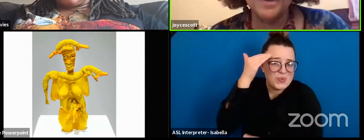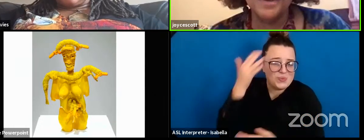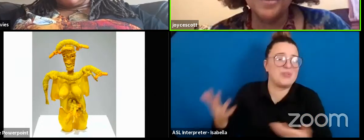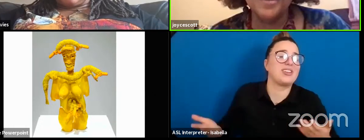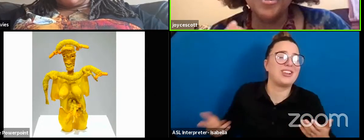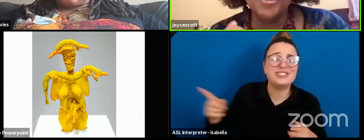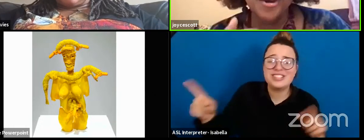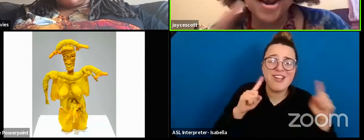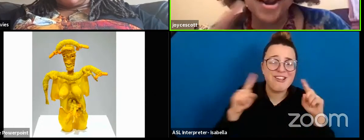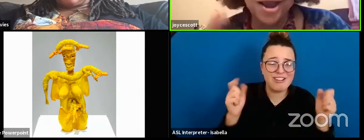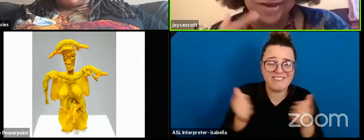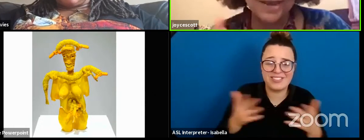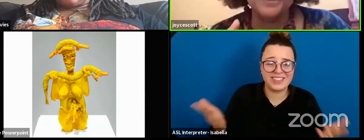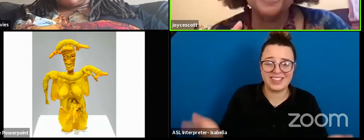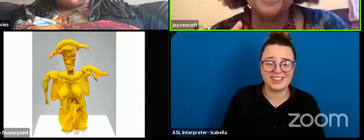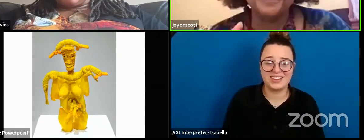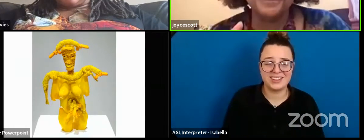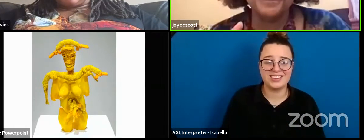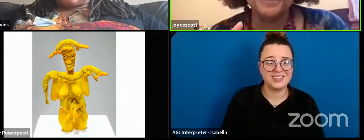She heard everything.